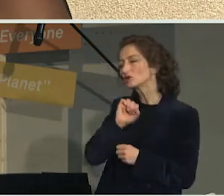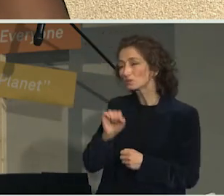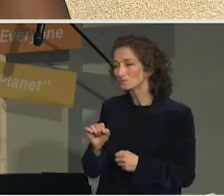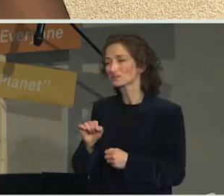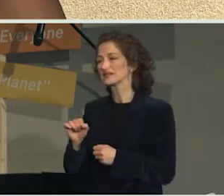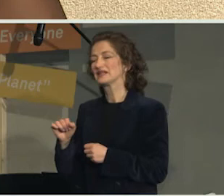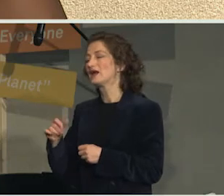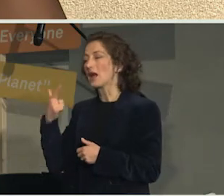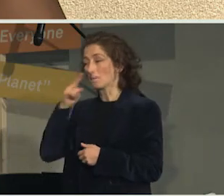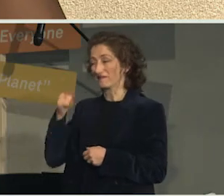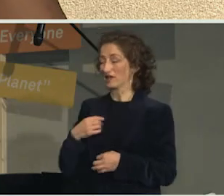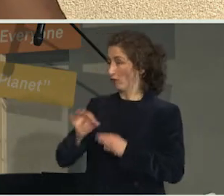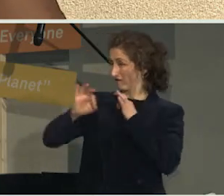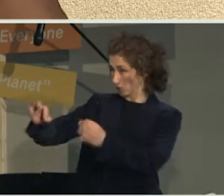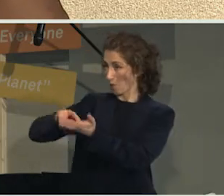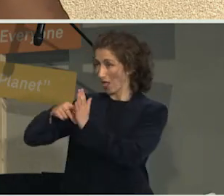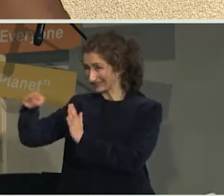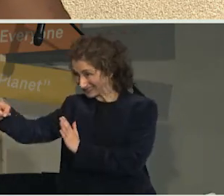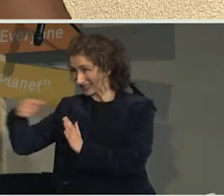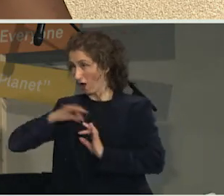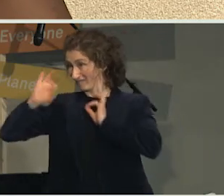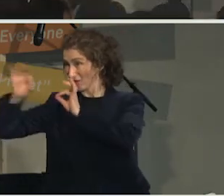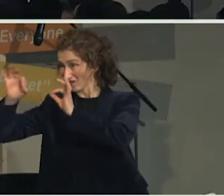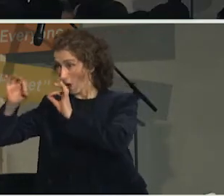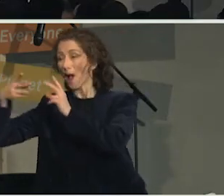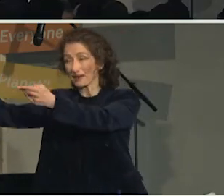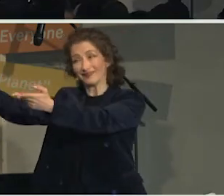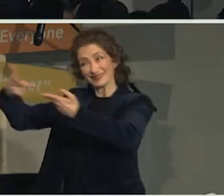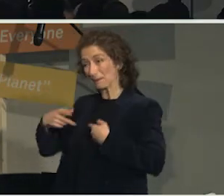or die for me. Now,